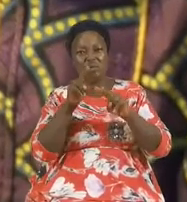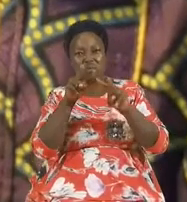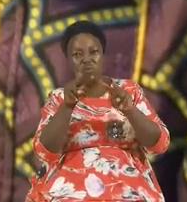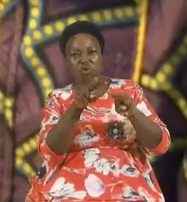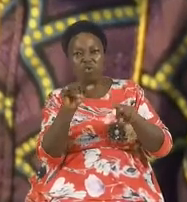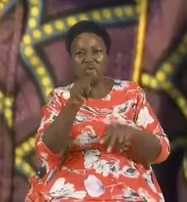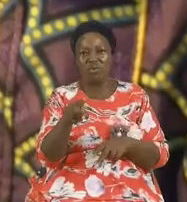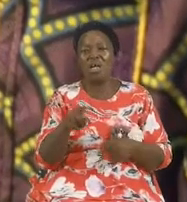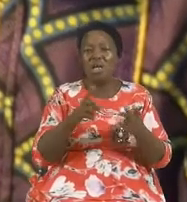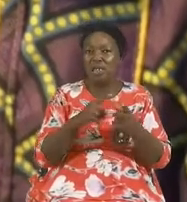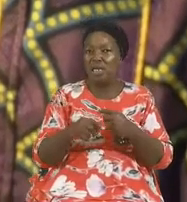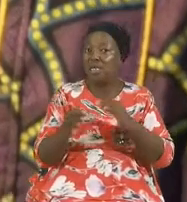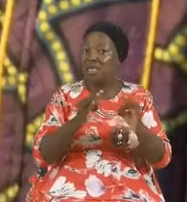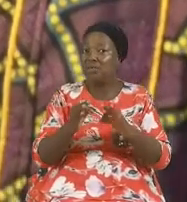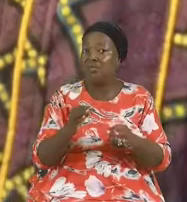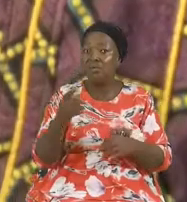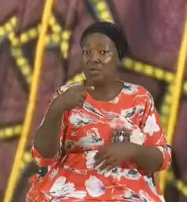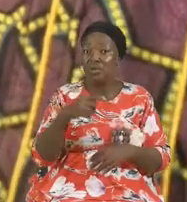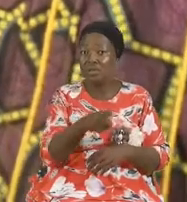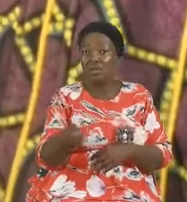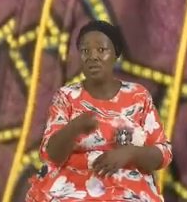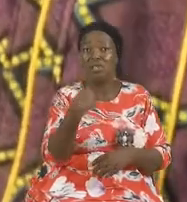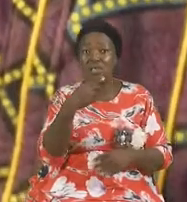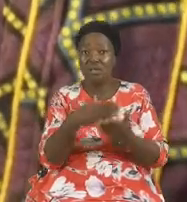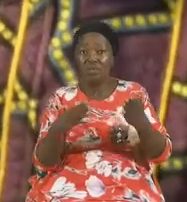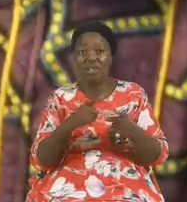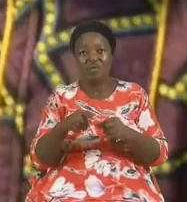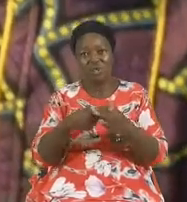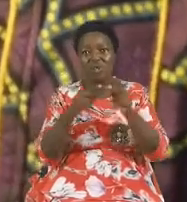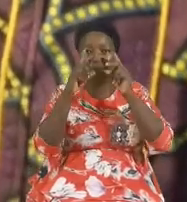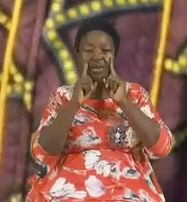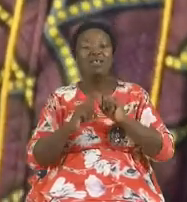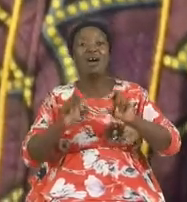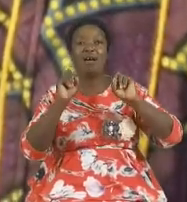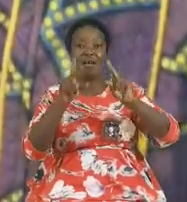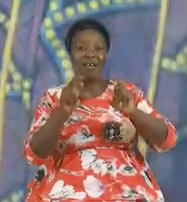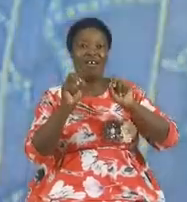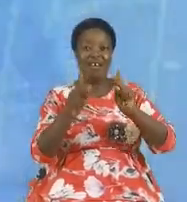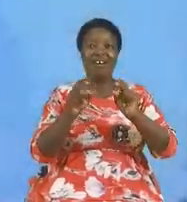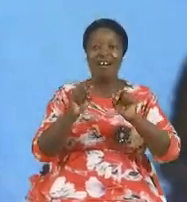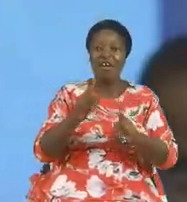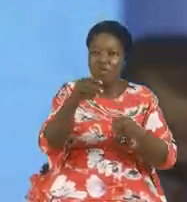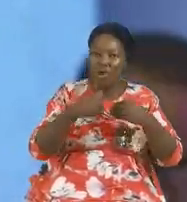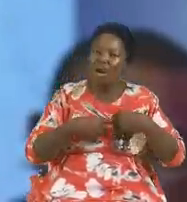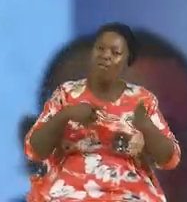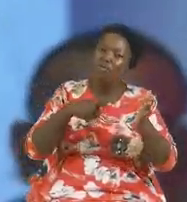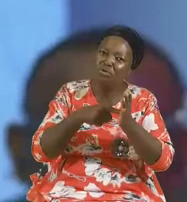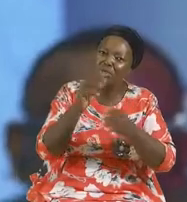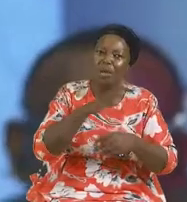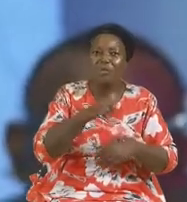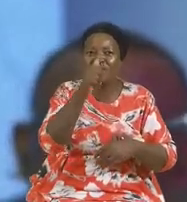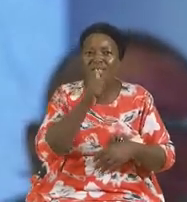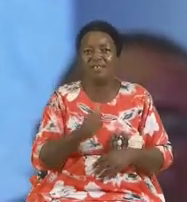throwing something at you, and they are watching you. If they say something and you begin to